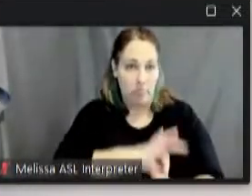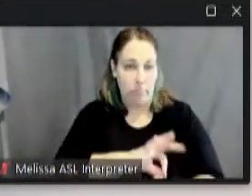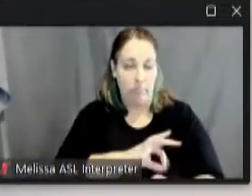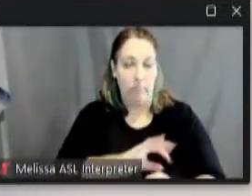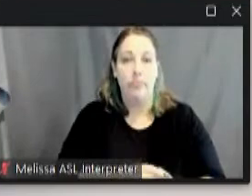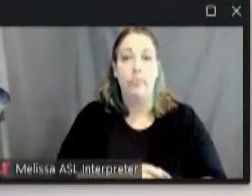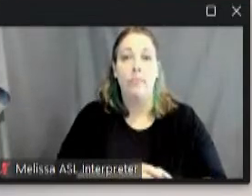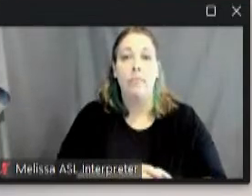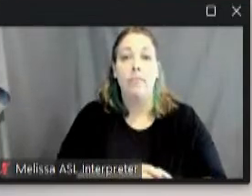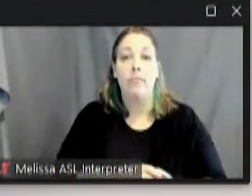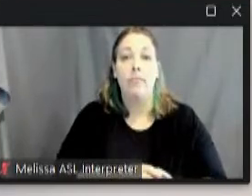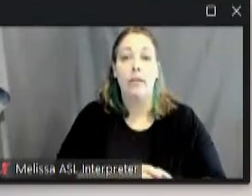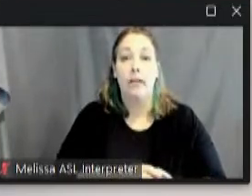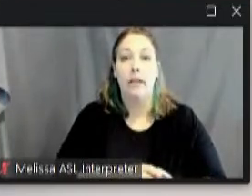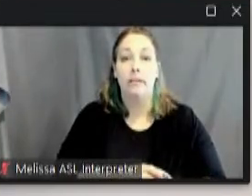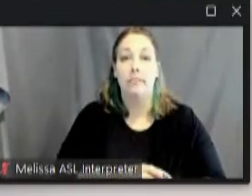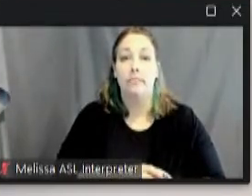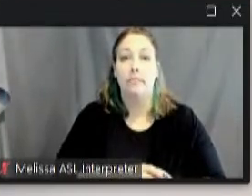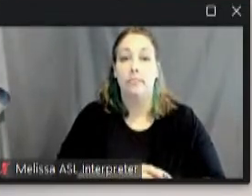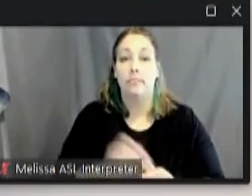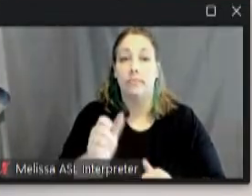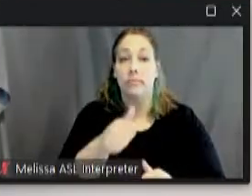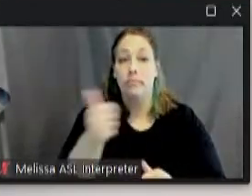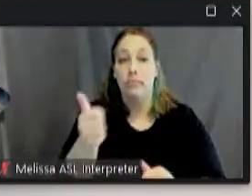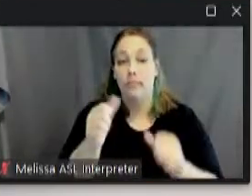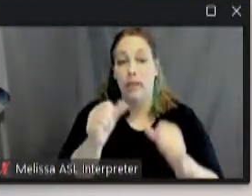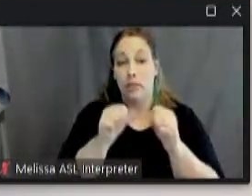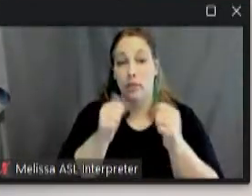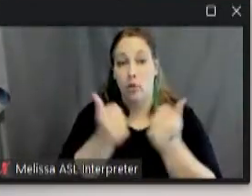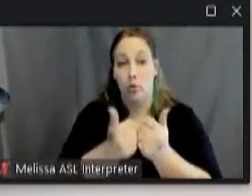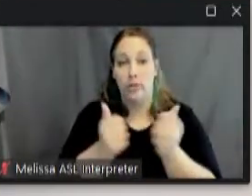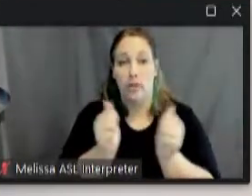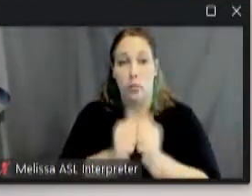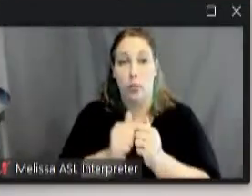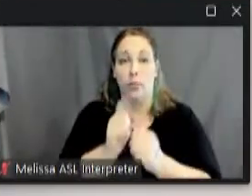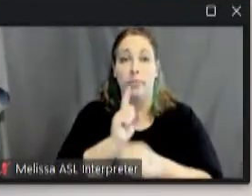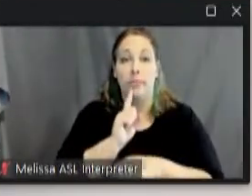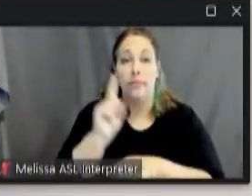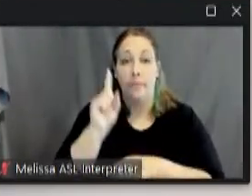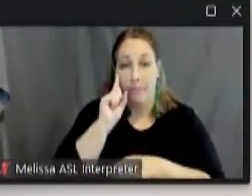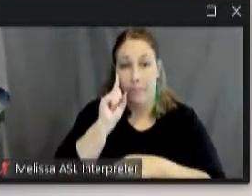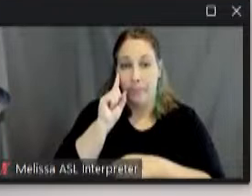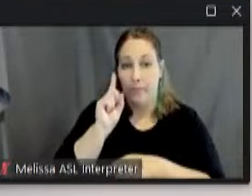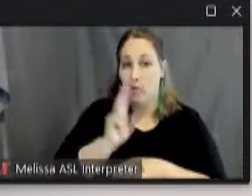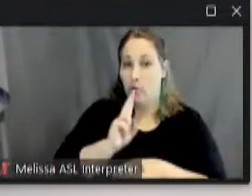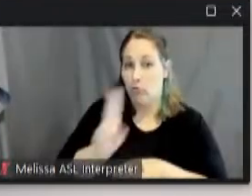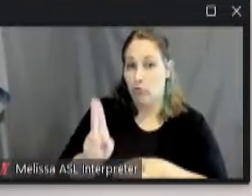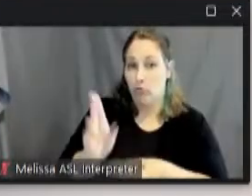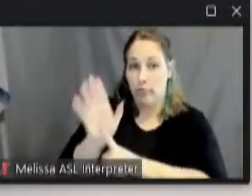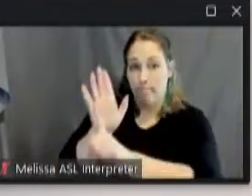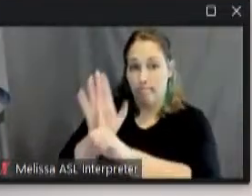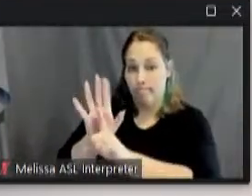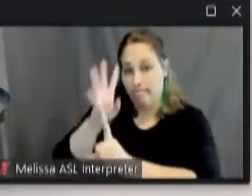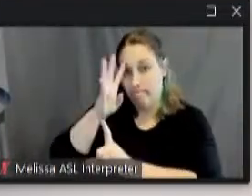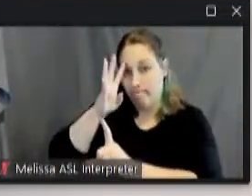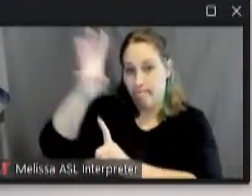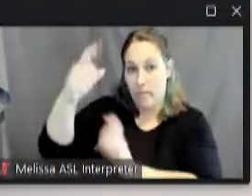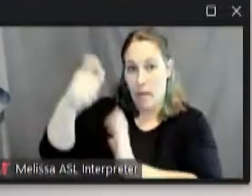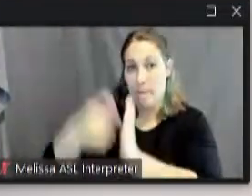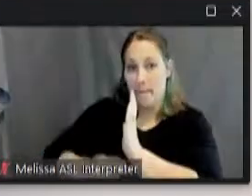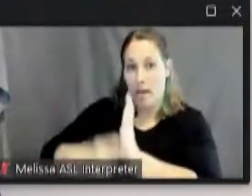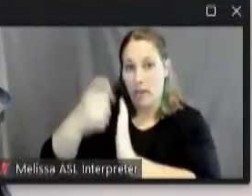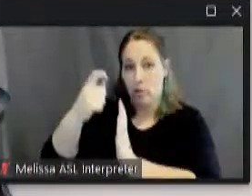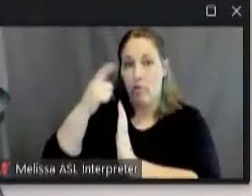another thing has been the Association of Deaf People in Honduras has created a manual of sign